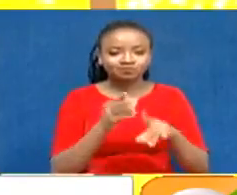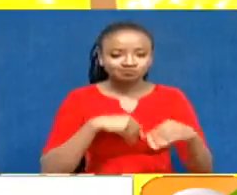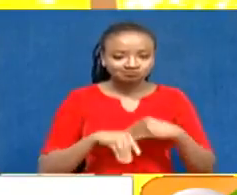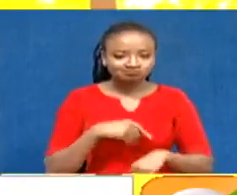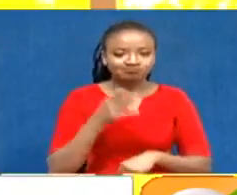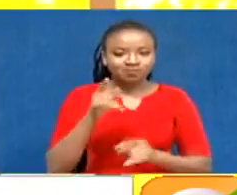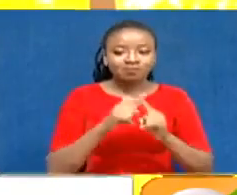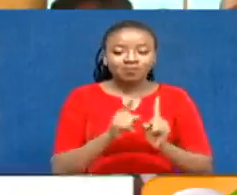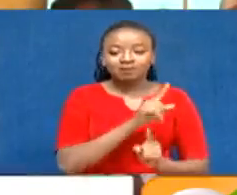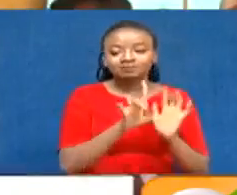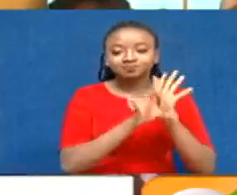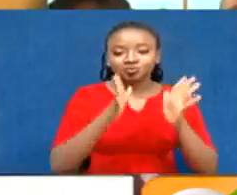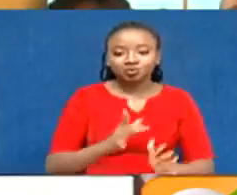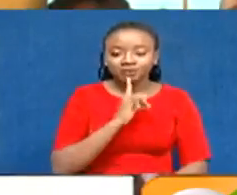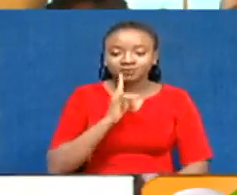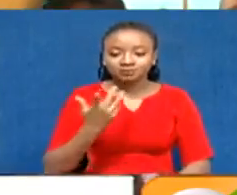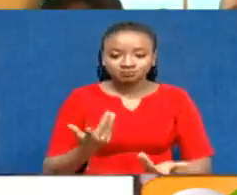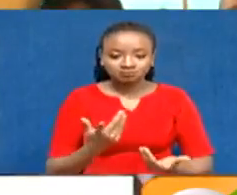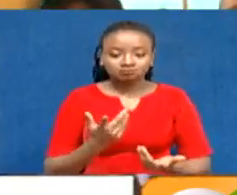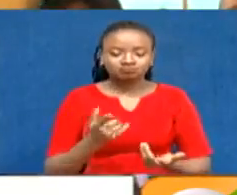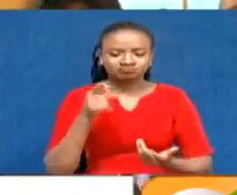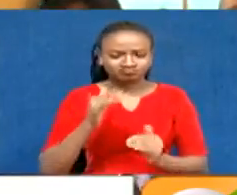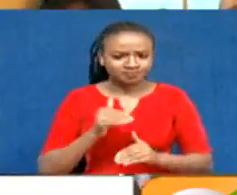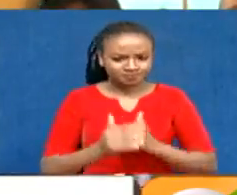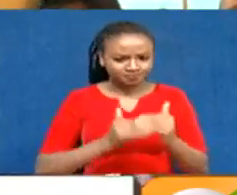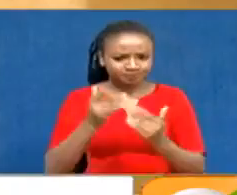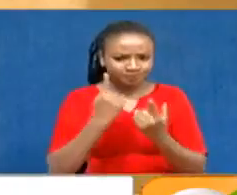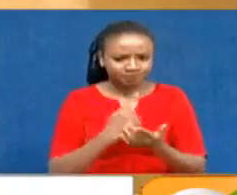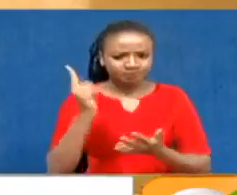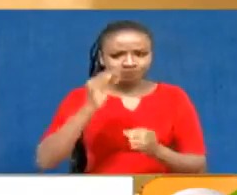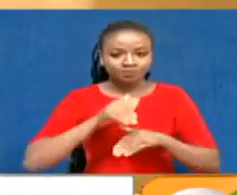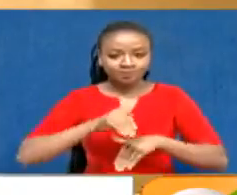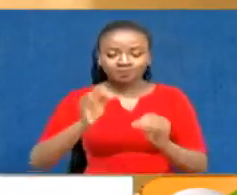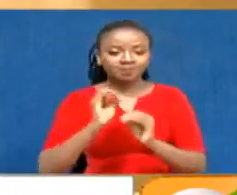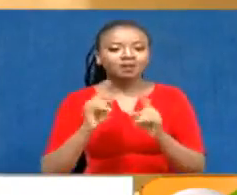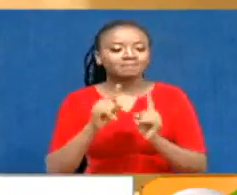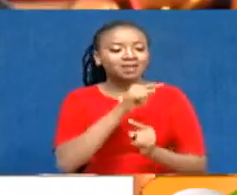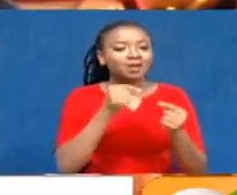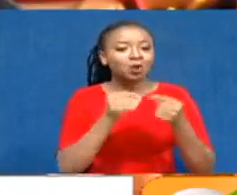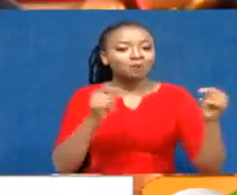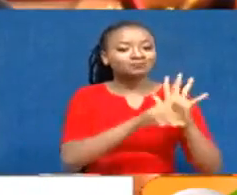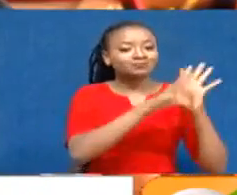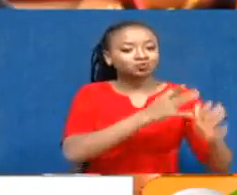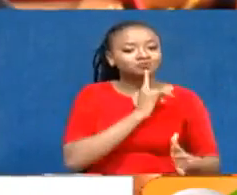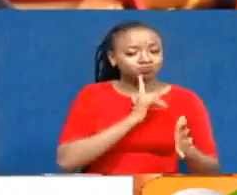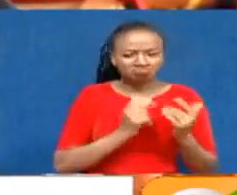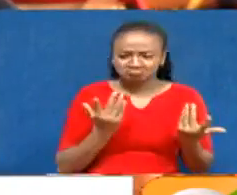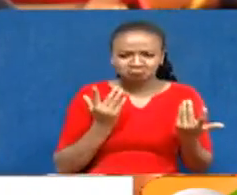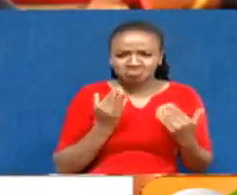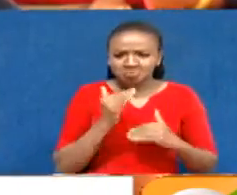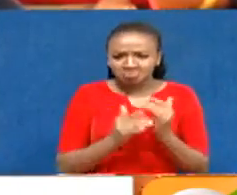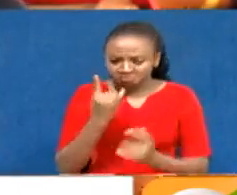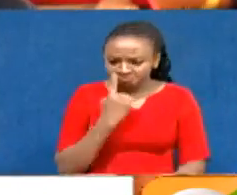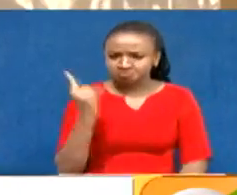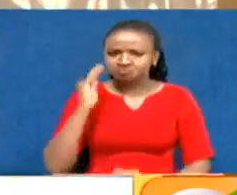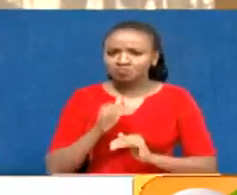proper procedure was not followed in charging him. Prosecutors insist that due process was followed in re-arresting Mwendwa and that they